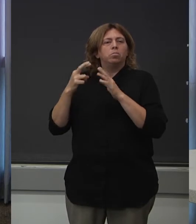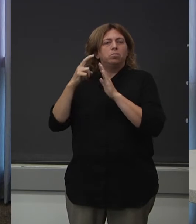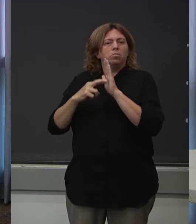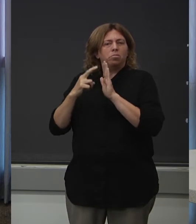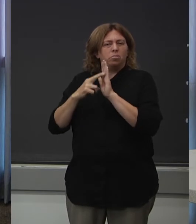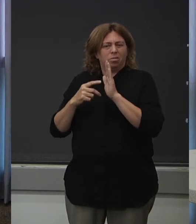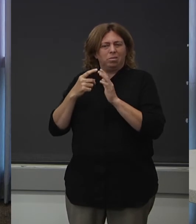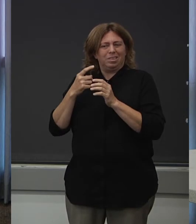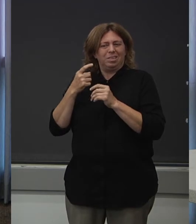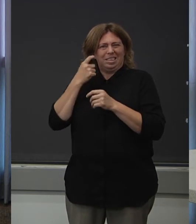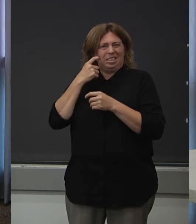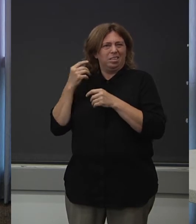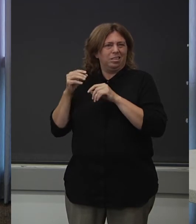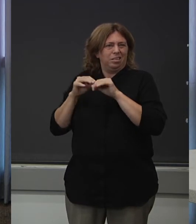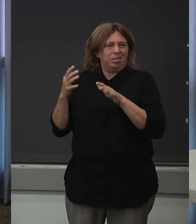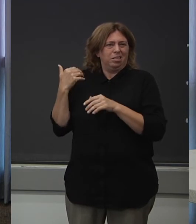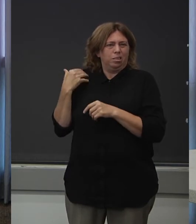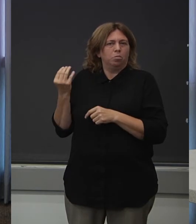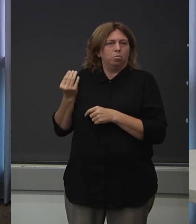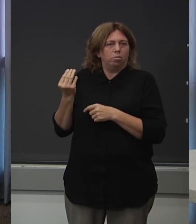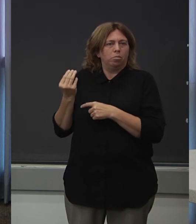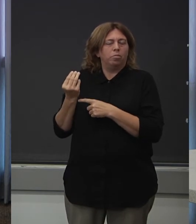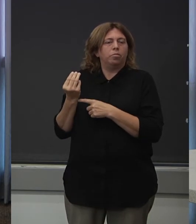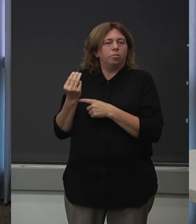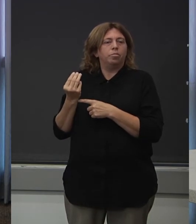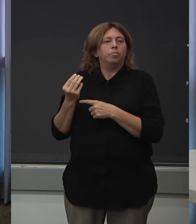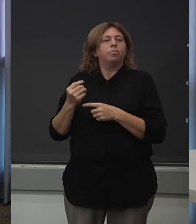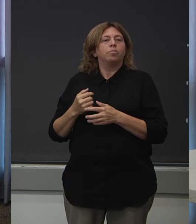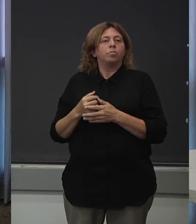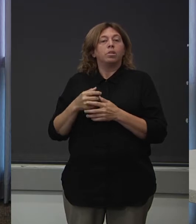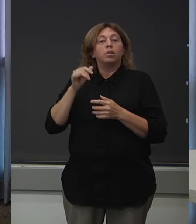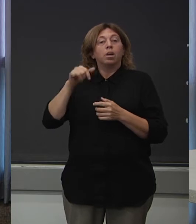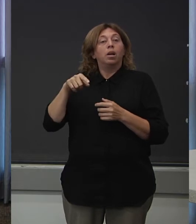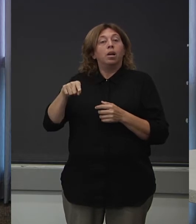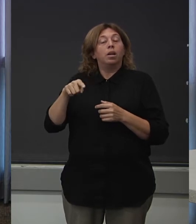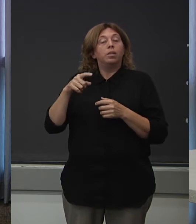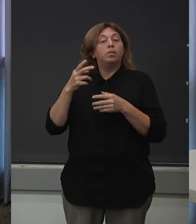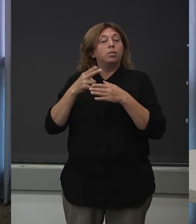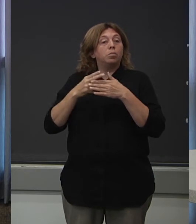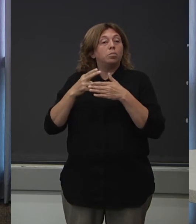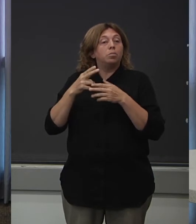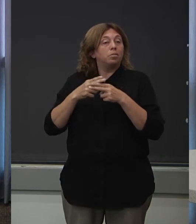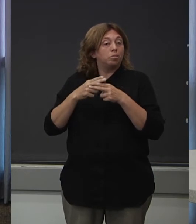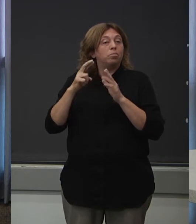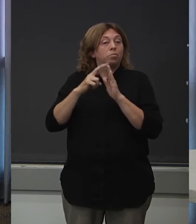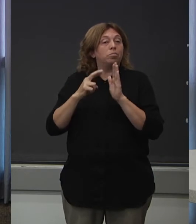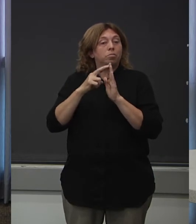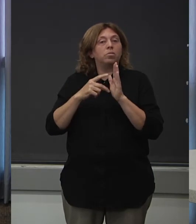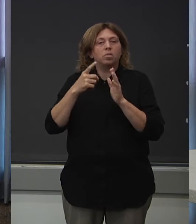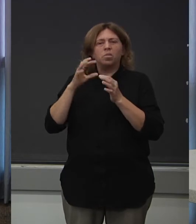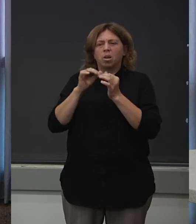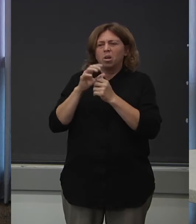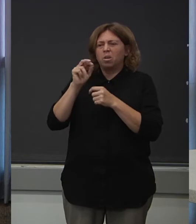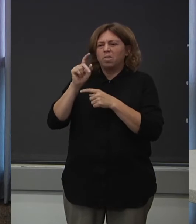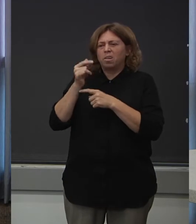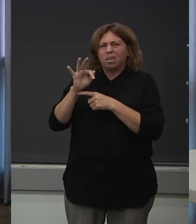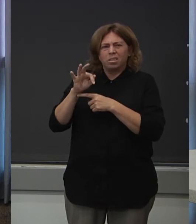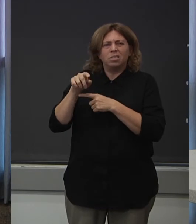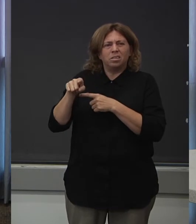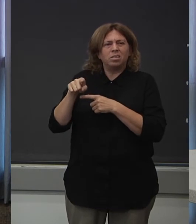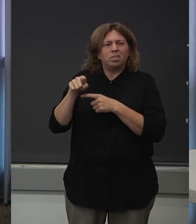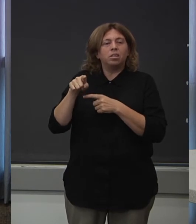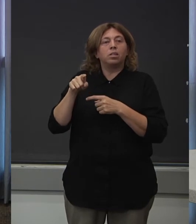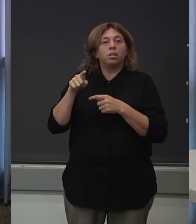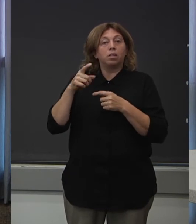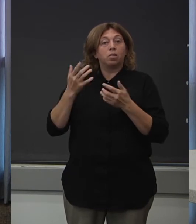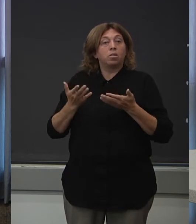designed to continue to combat the spread of coronavirus in all workplaces. It's a proposal. We're taking comments on it through the end of